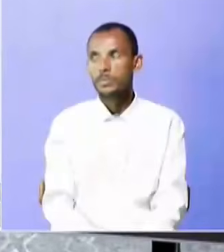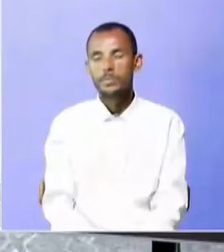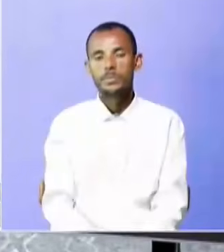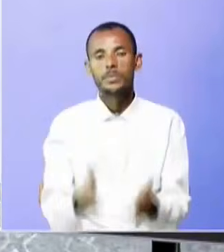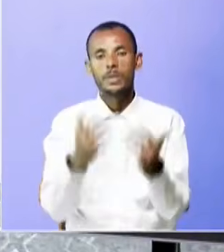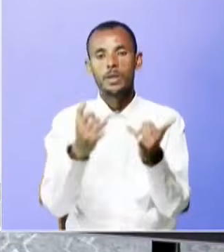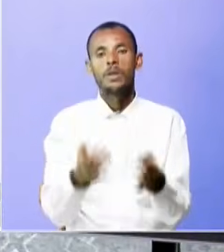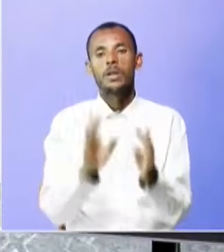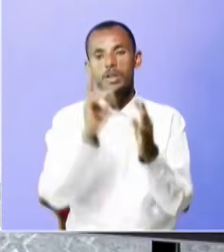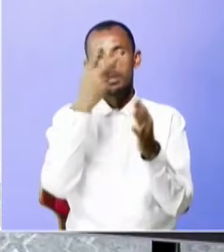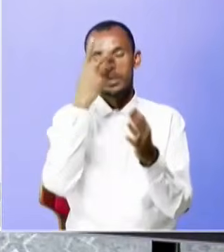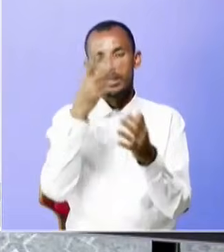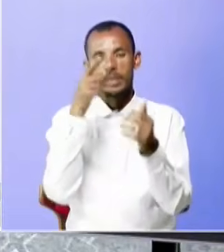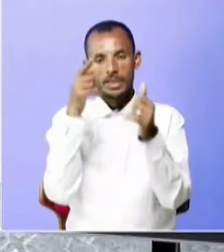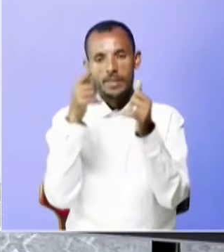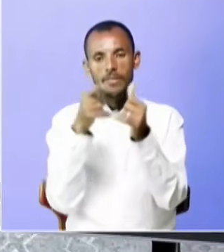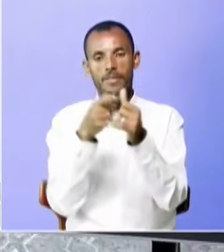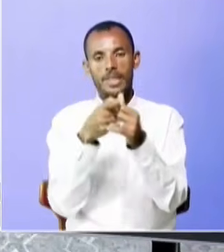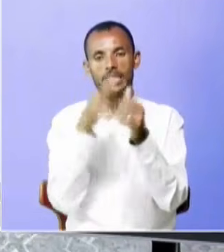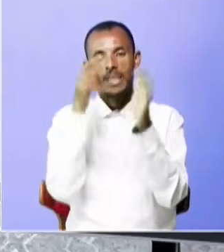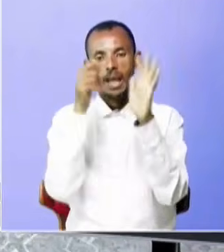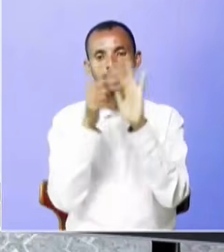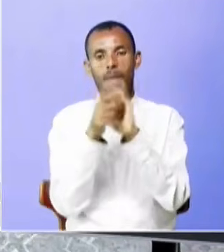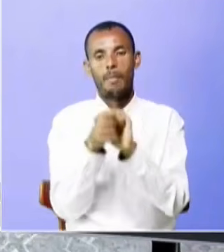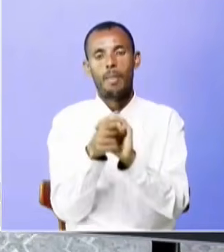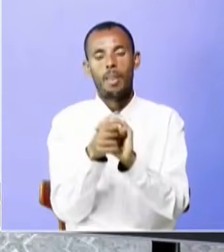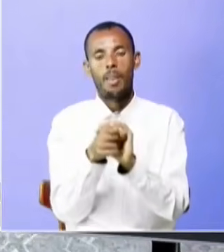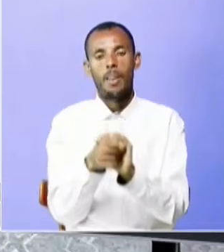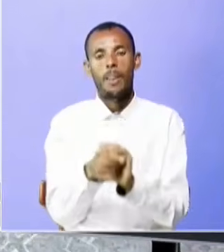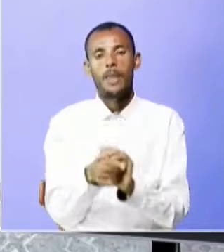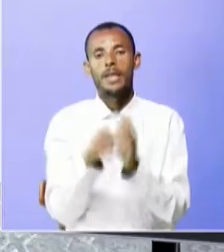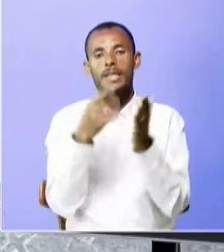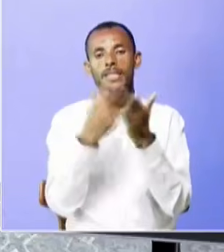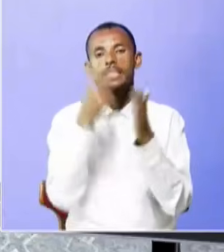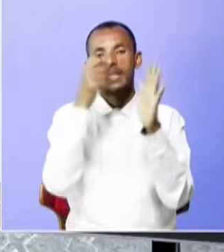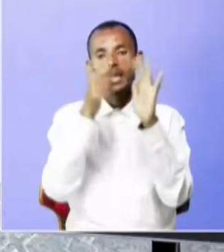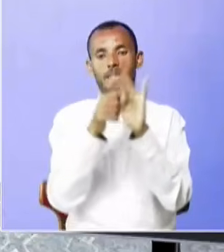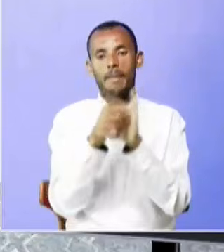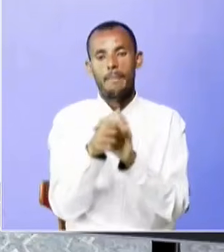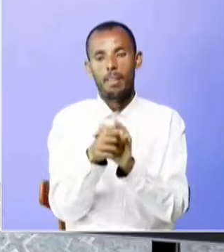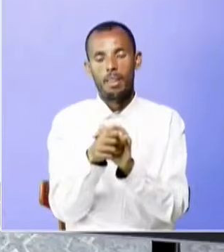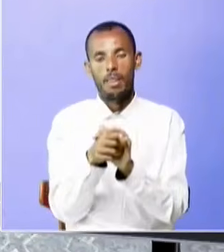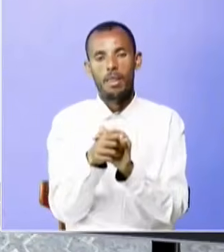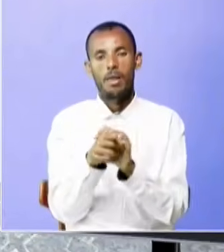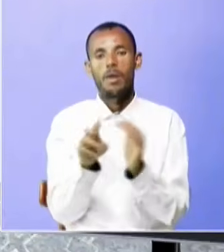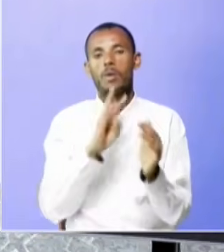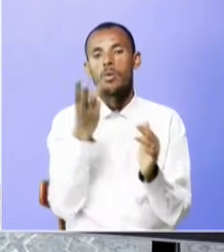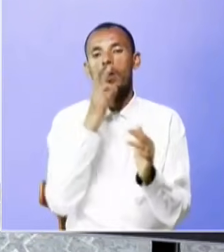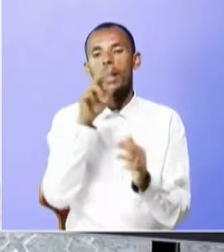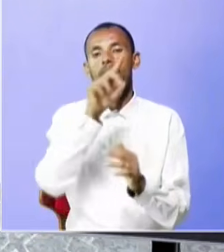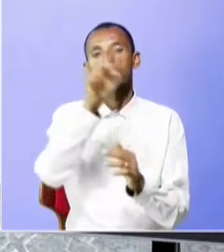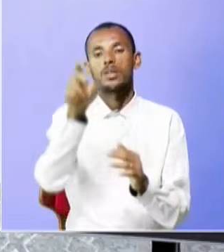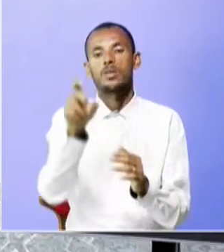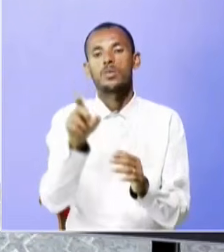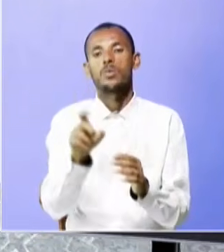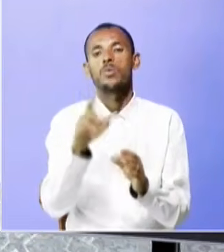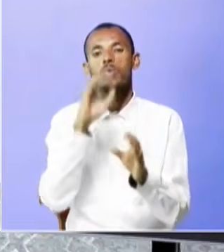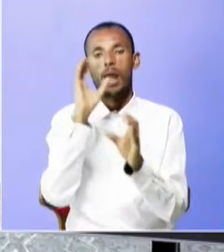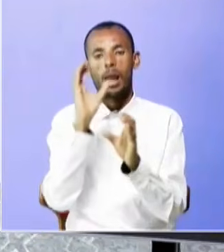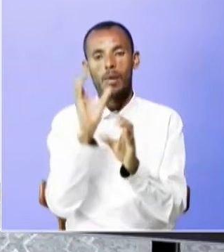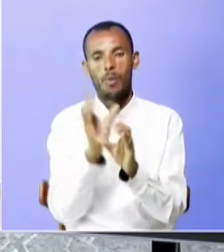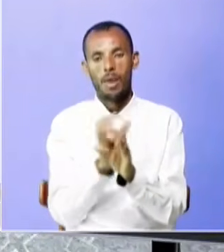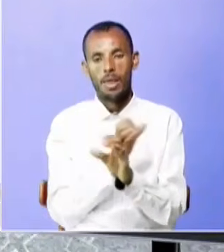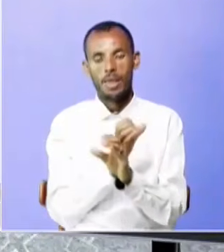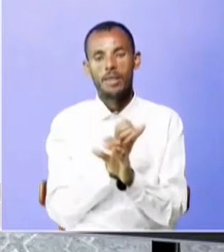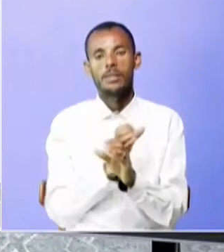Now let's see the first example. In this example, we are asked to calculate